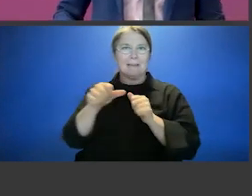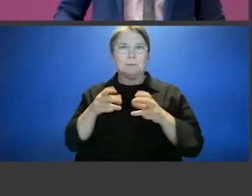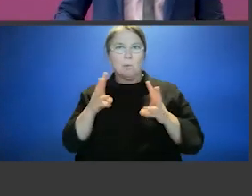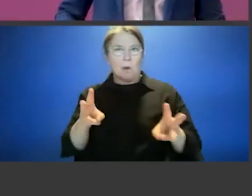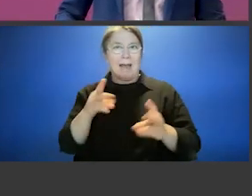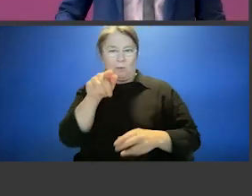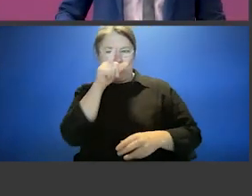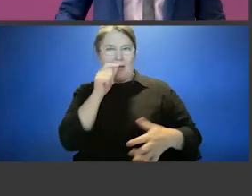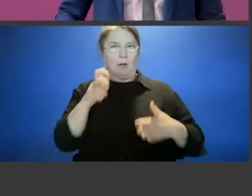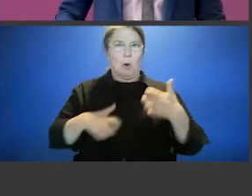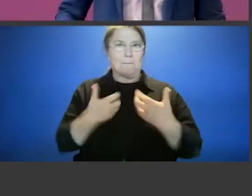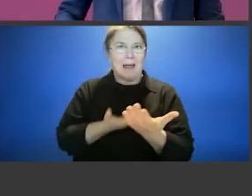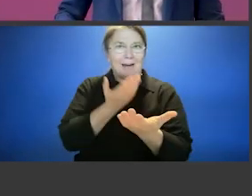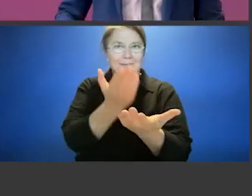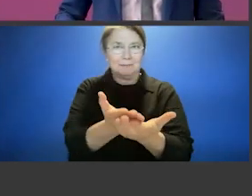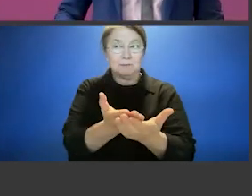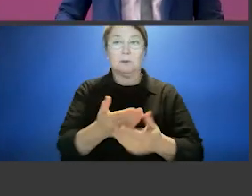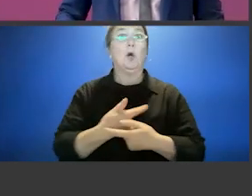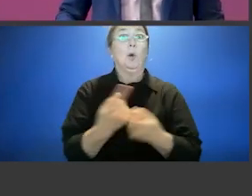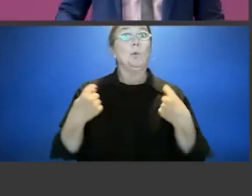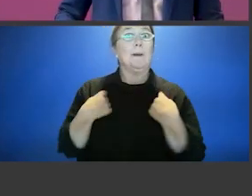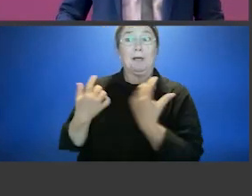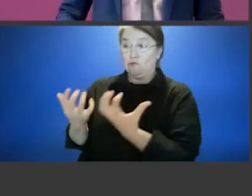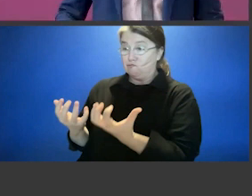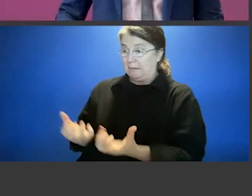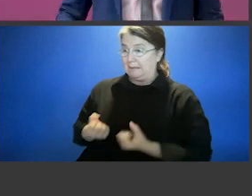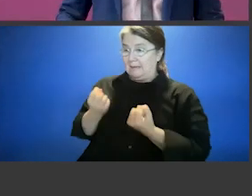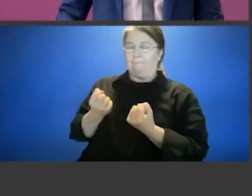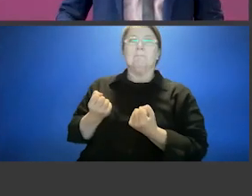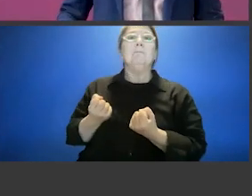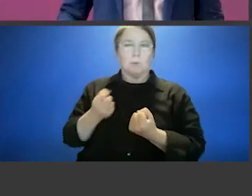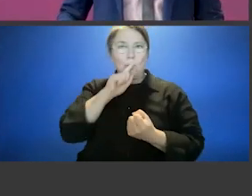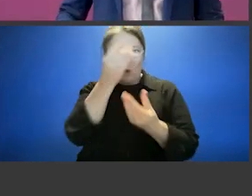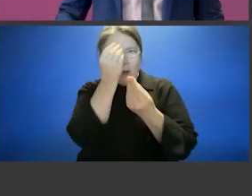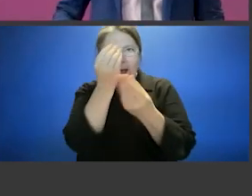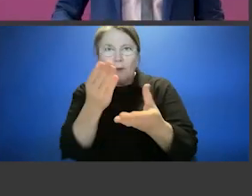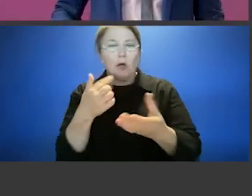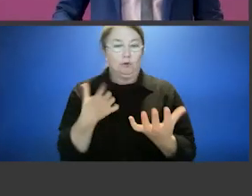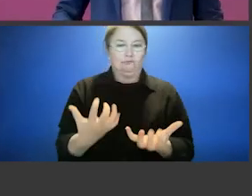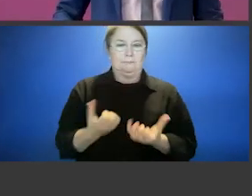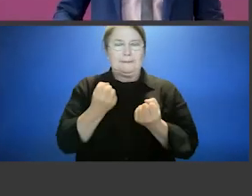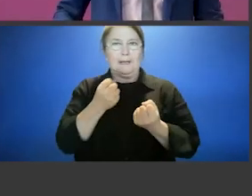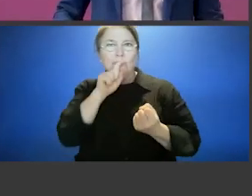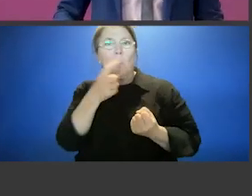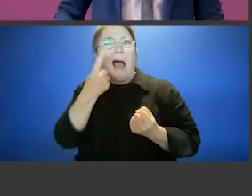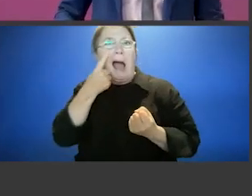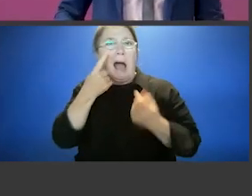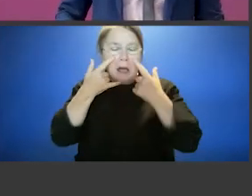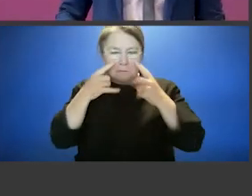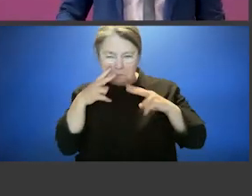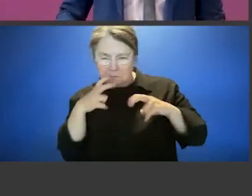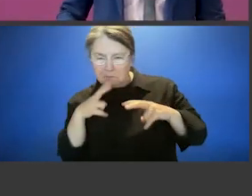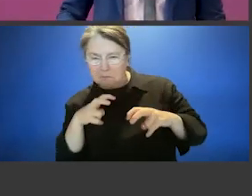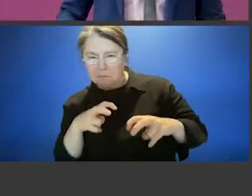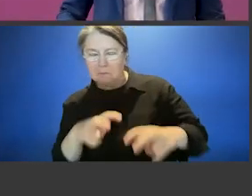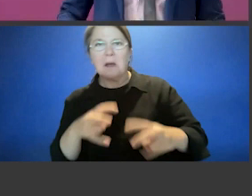complaint, we will let you know that we've received it and that it is being assessed. We will provide both the